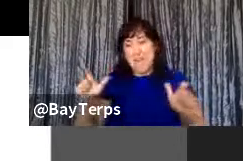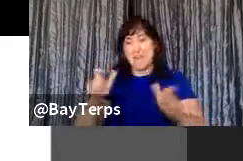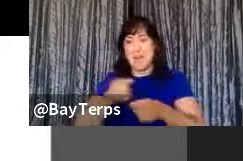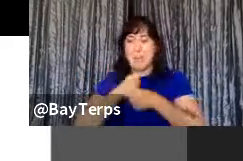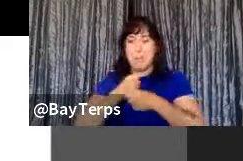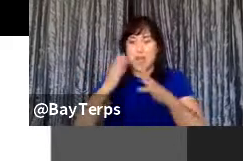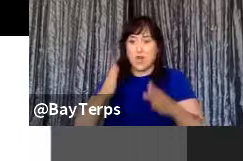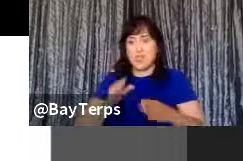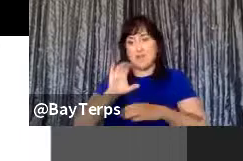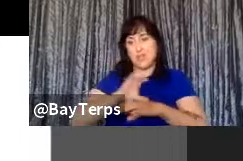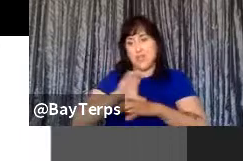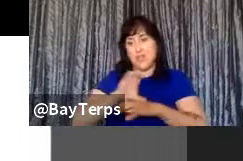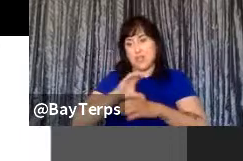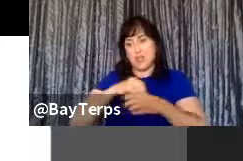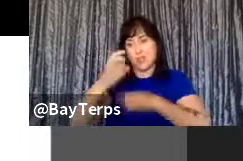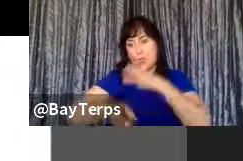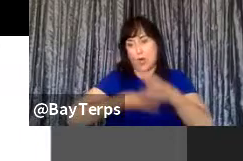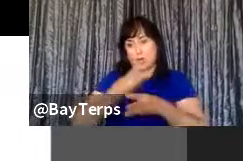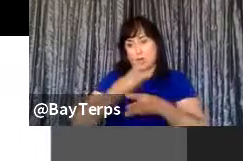the global cacao supply.